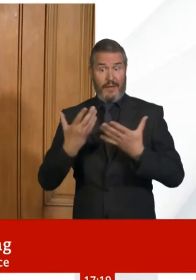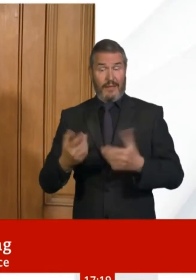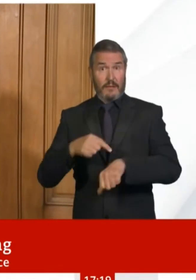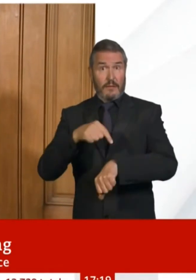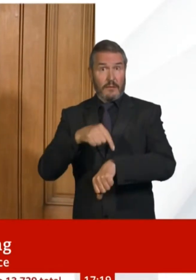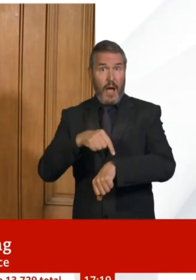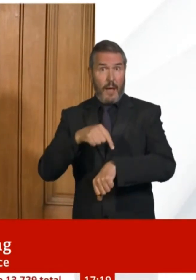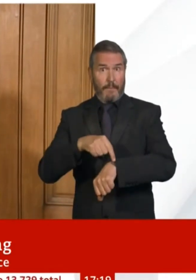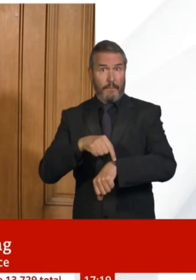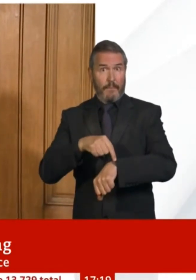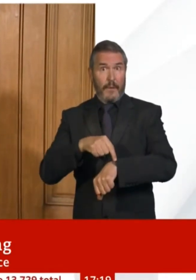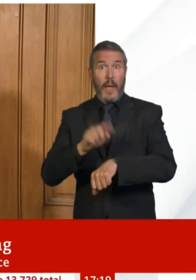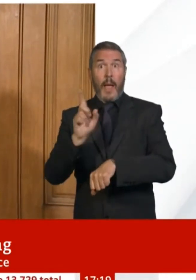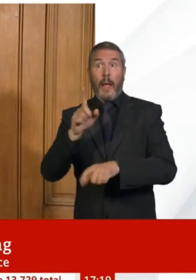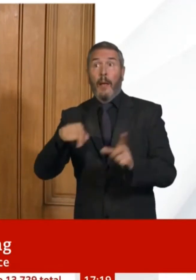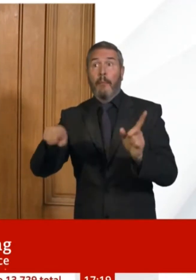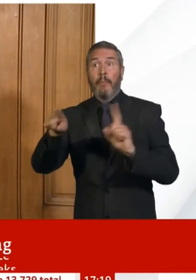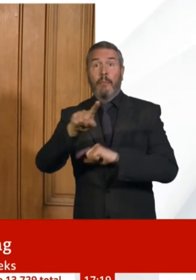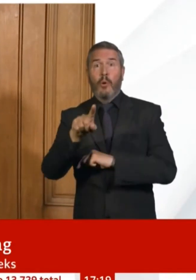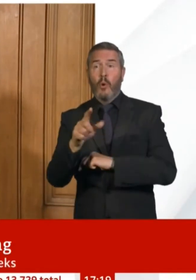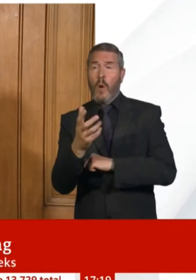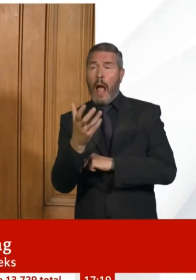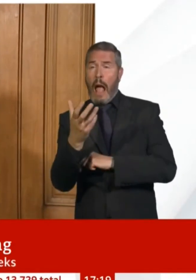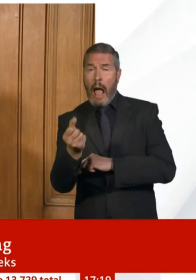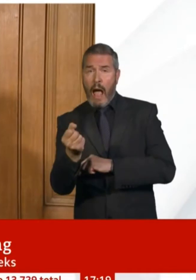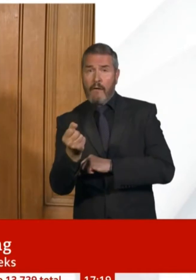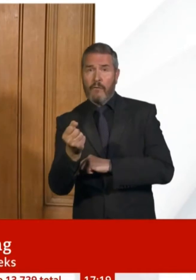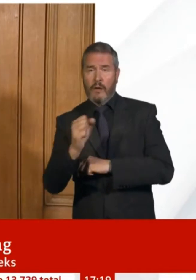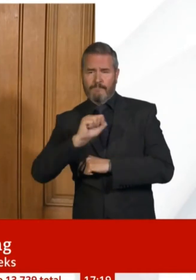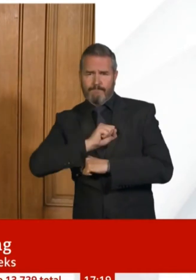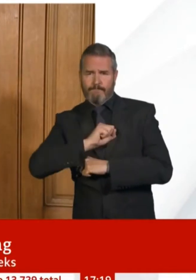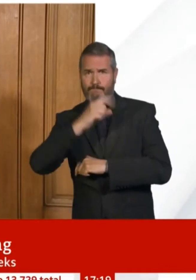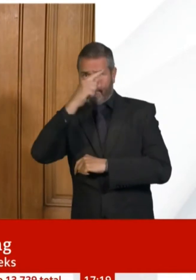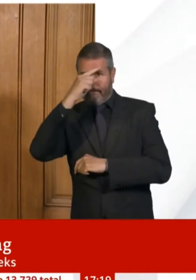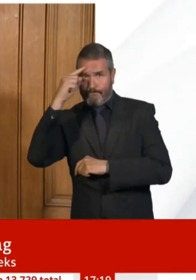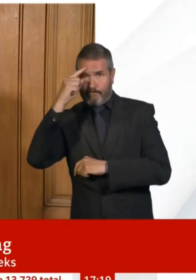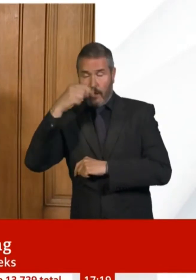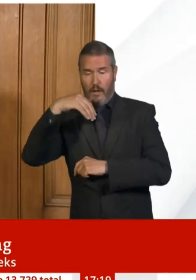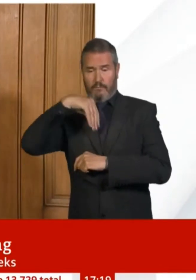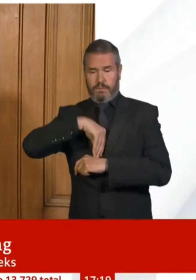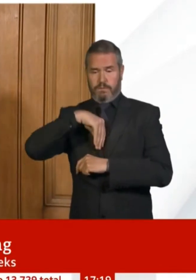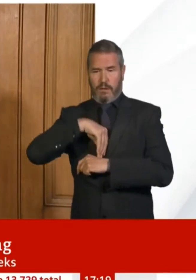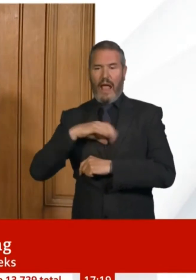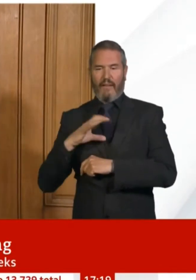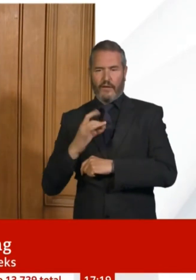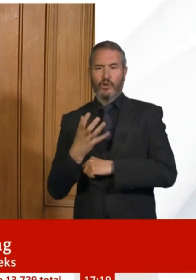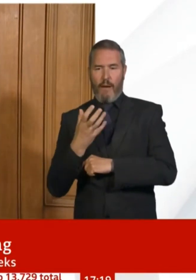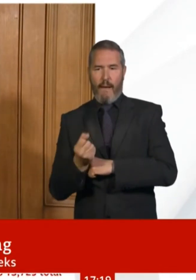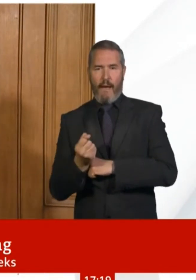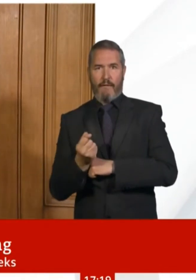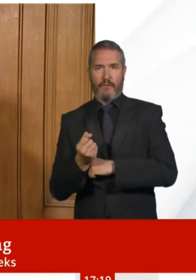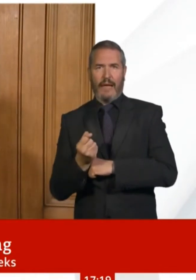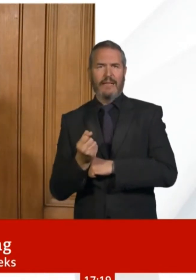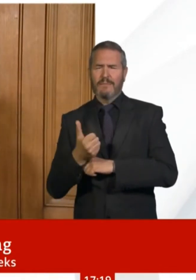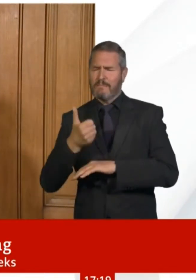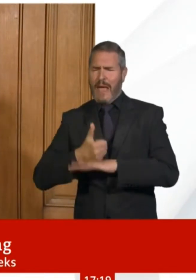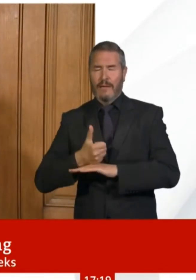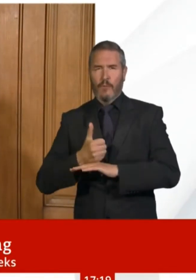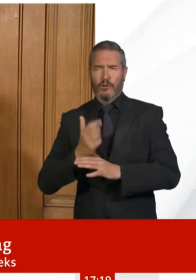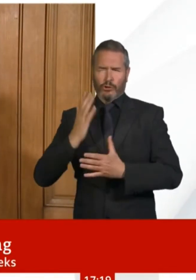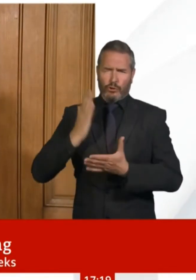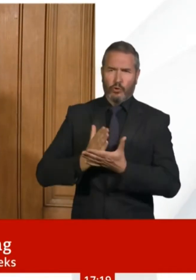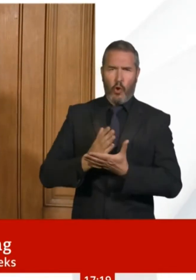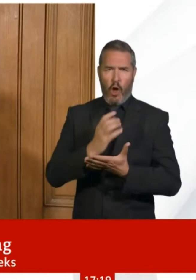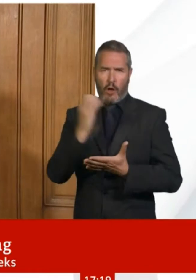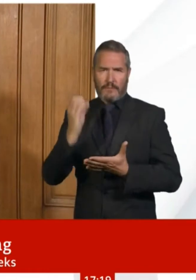out what proportion of people look as if they have been infected. We have a kind of crude estimate, but that's a way of measuring it directly. It will